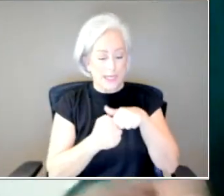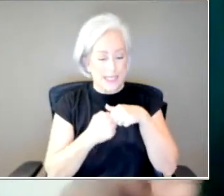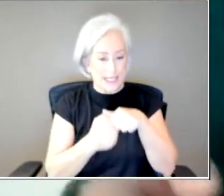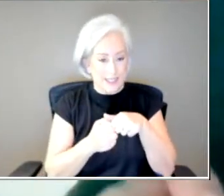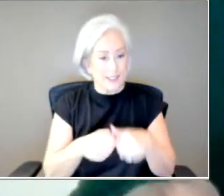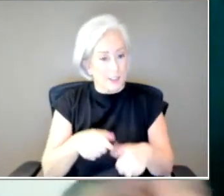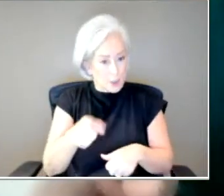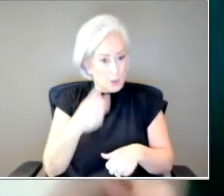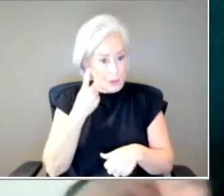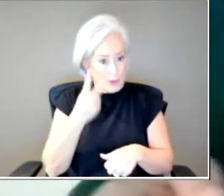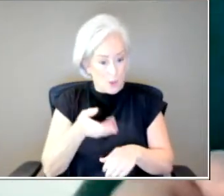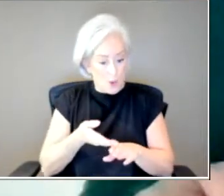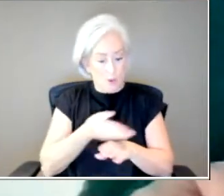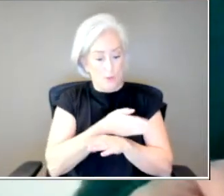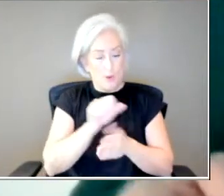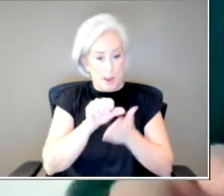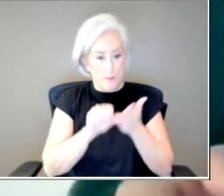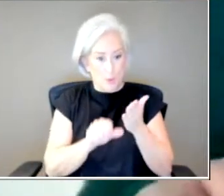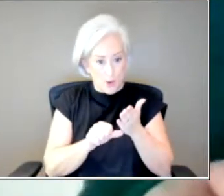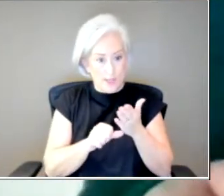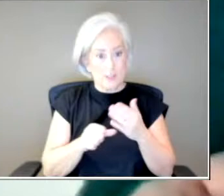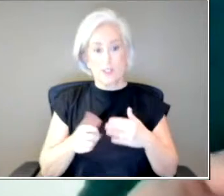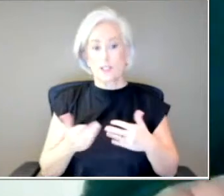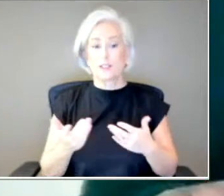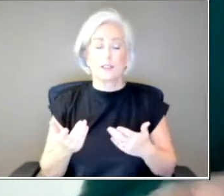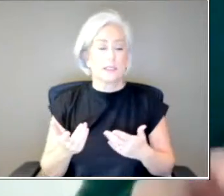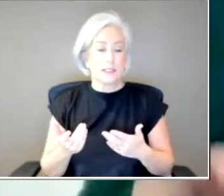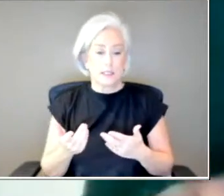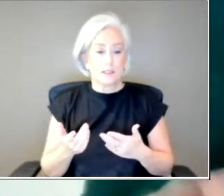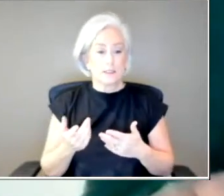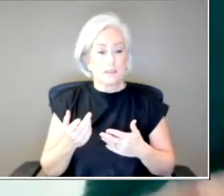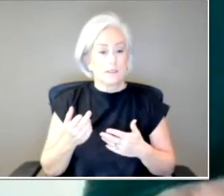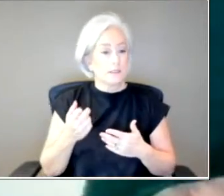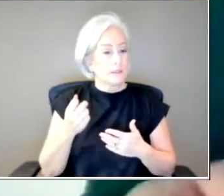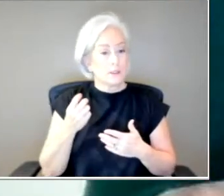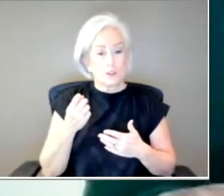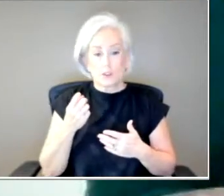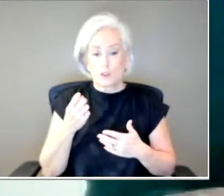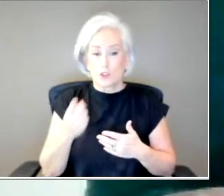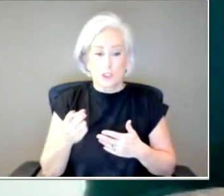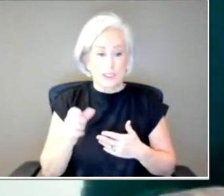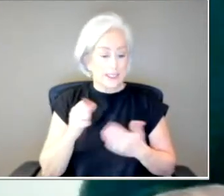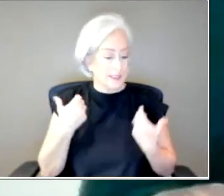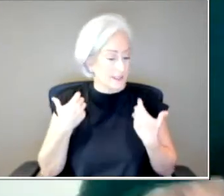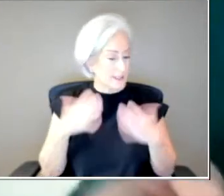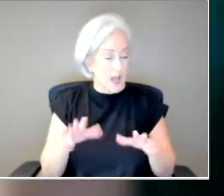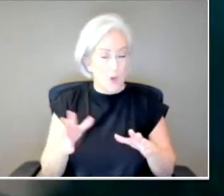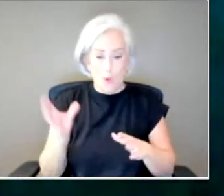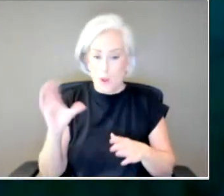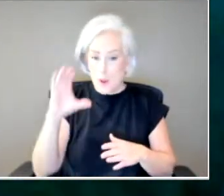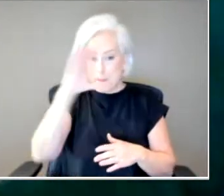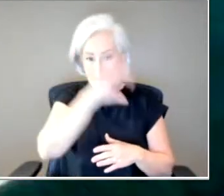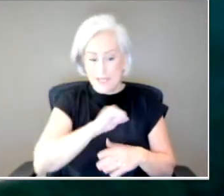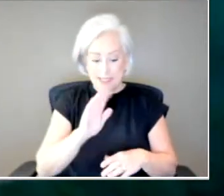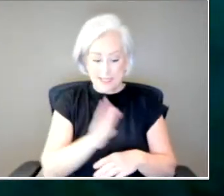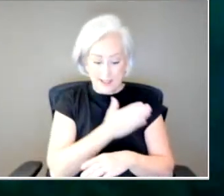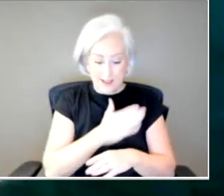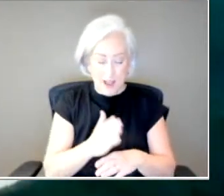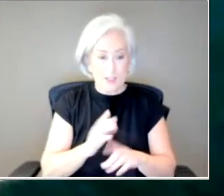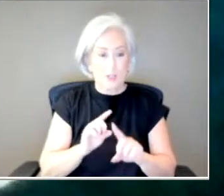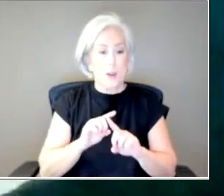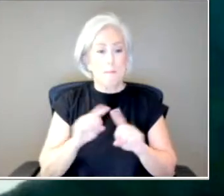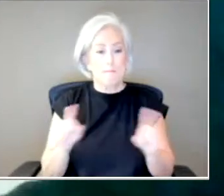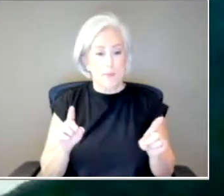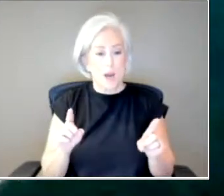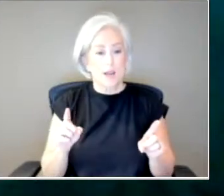pre-op, she can eat. She's a nana. She's not going to miss the concert. But if she's got to